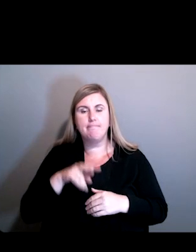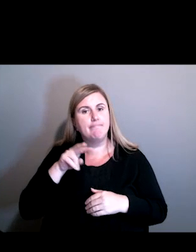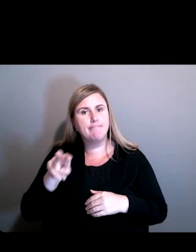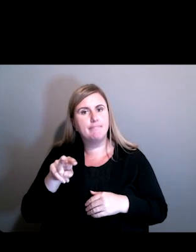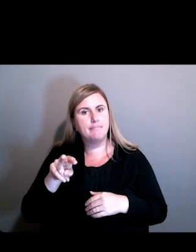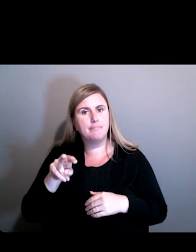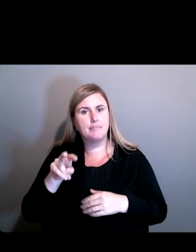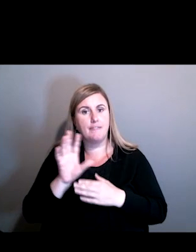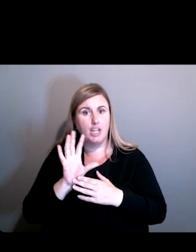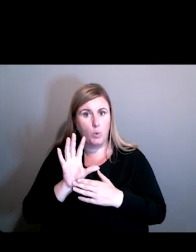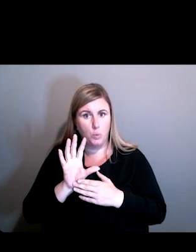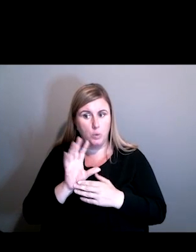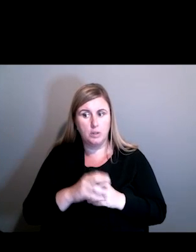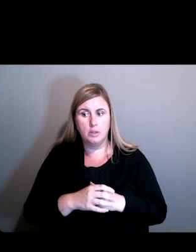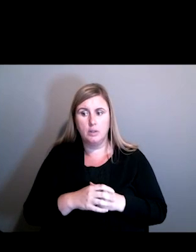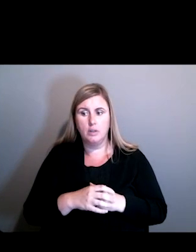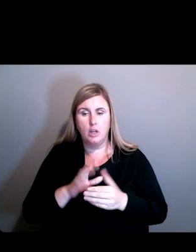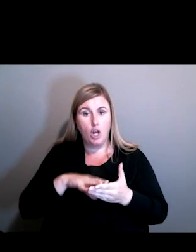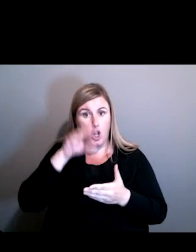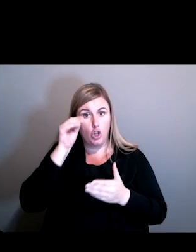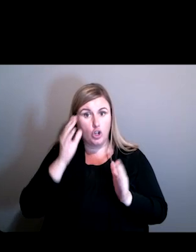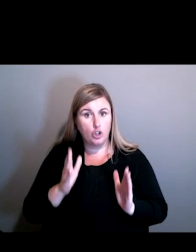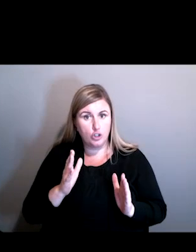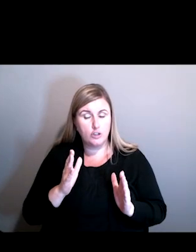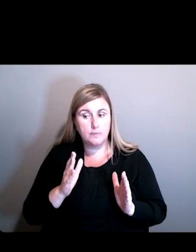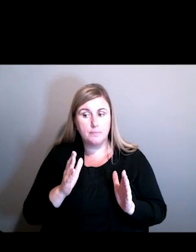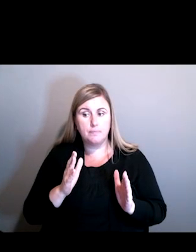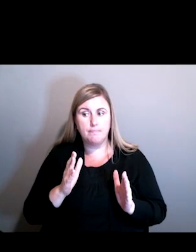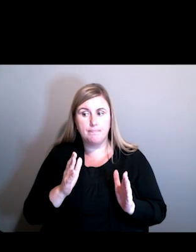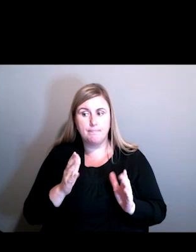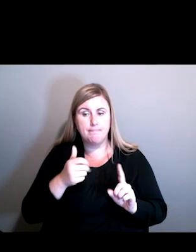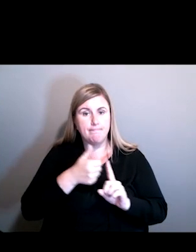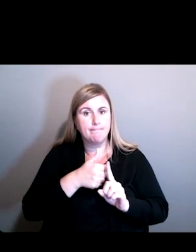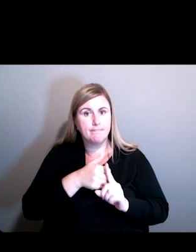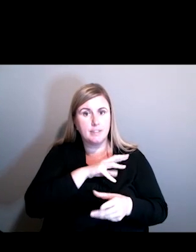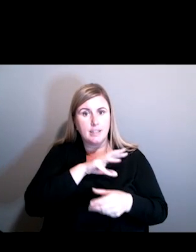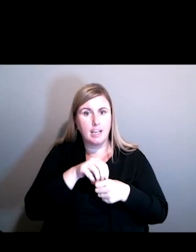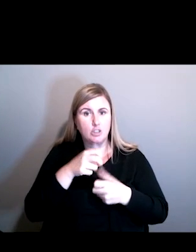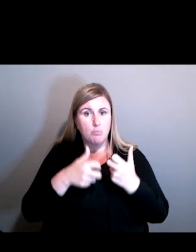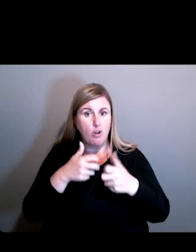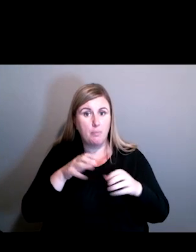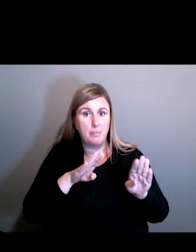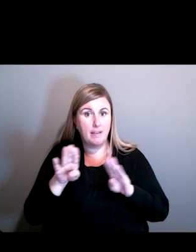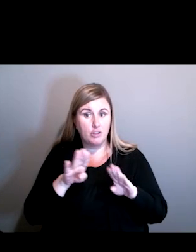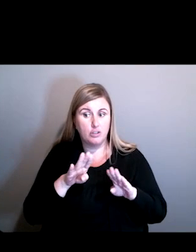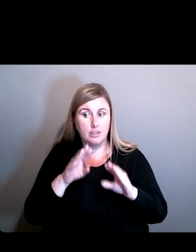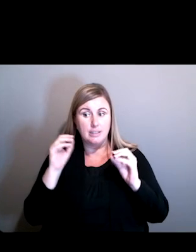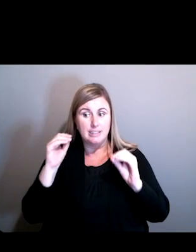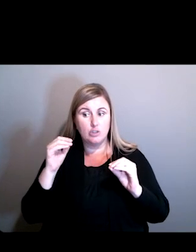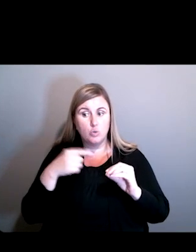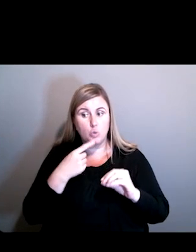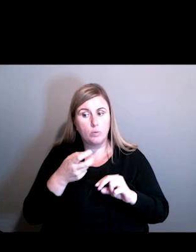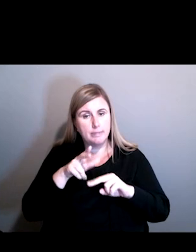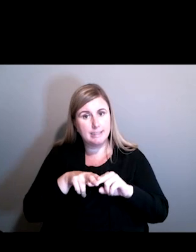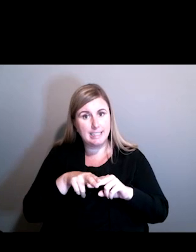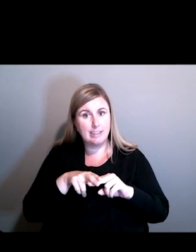I'm going to show you a video of a learner that engaged in some problem behavior. The